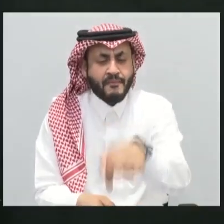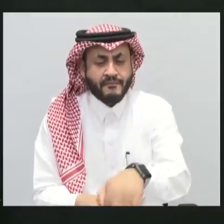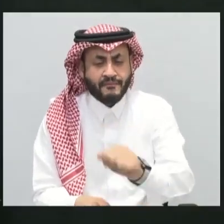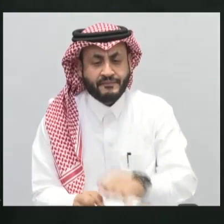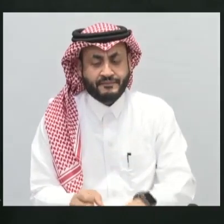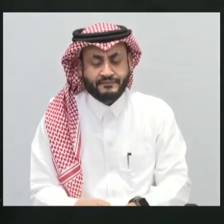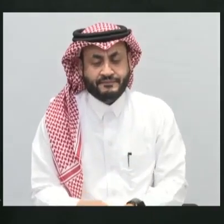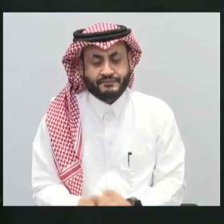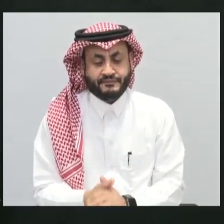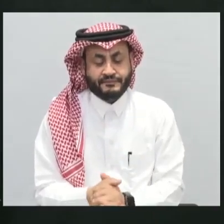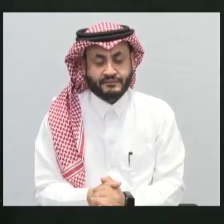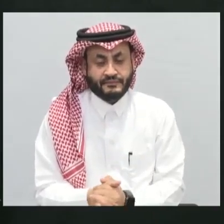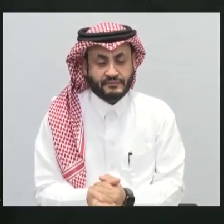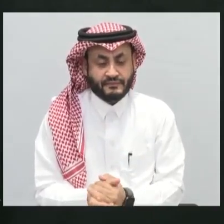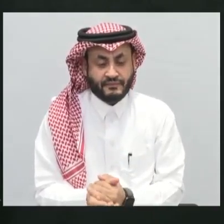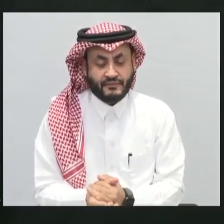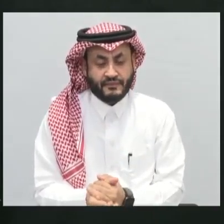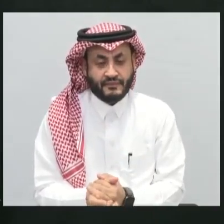I am